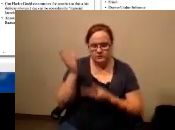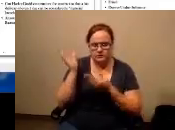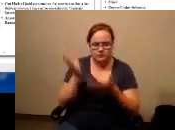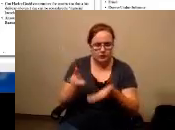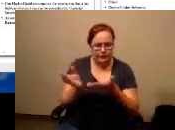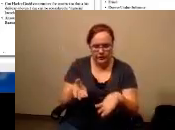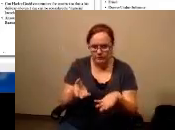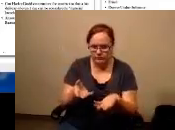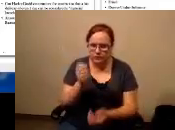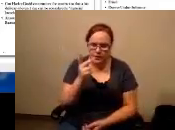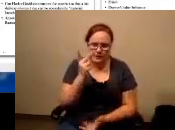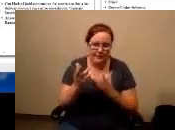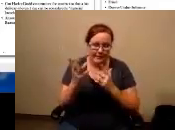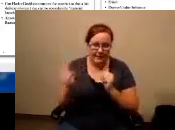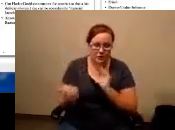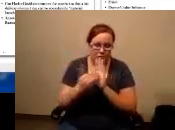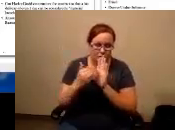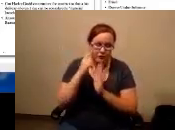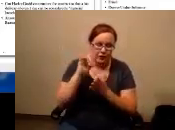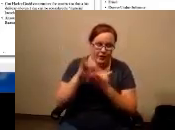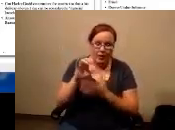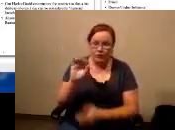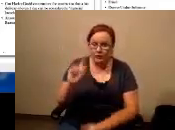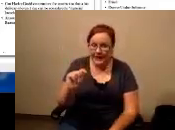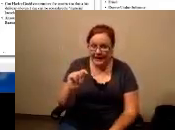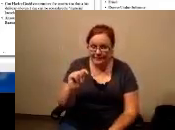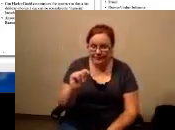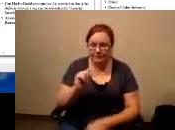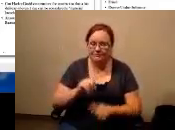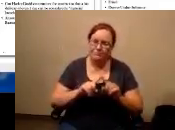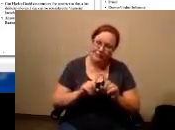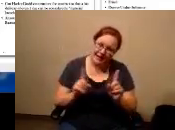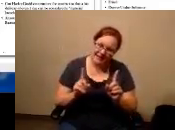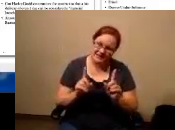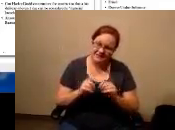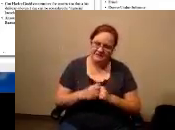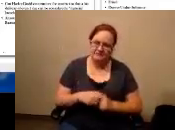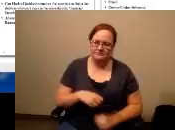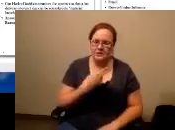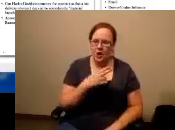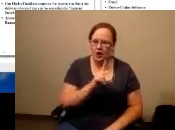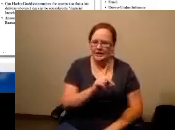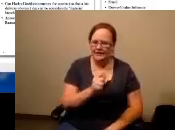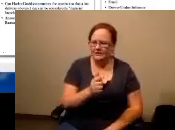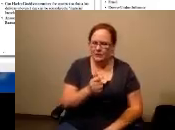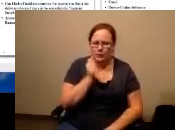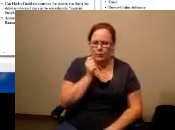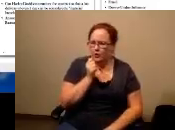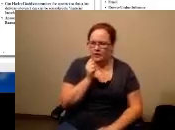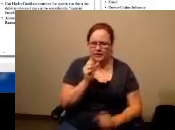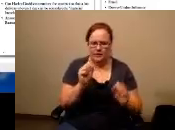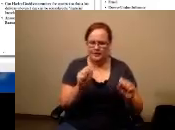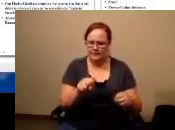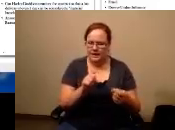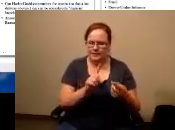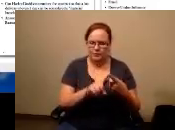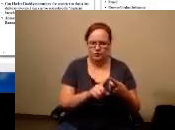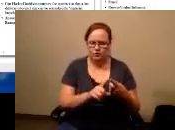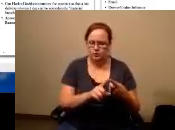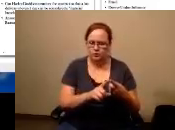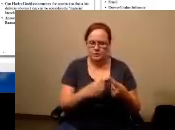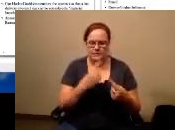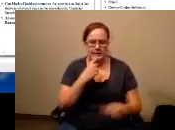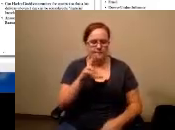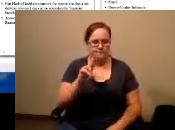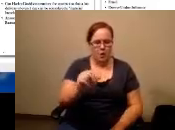so maybe they could sue Firestone for the overtime, but Harley-Davidson would not be able to reject the